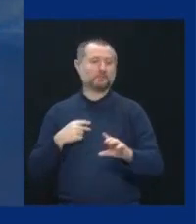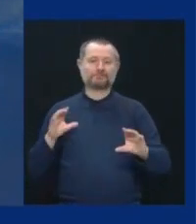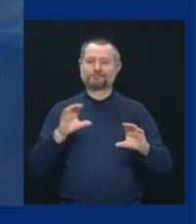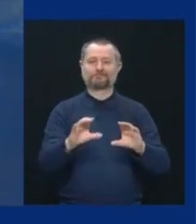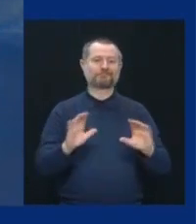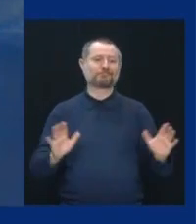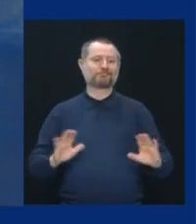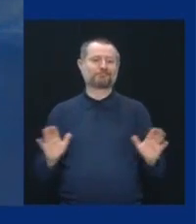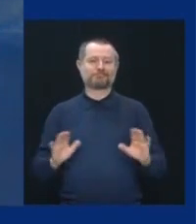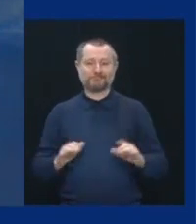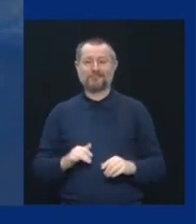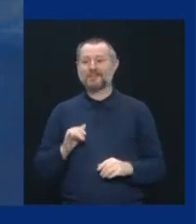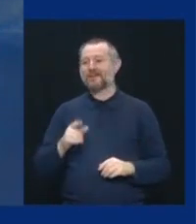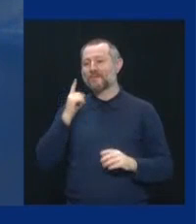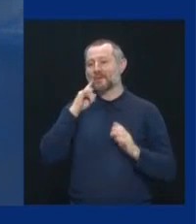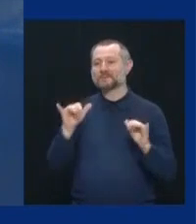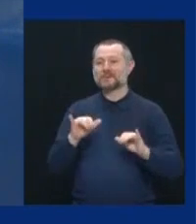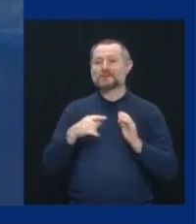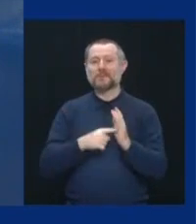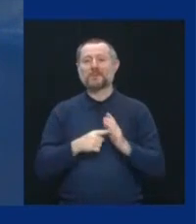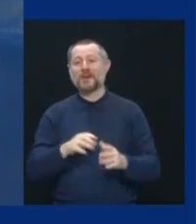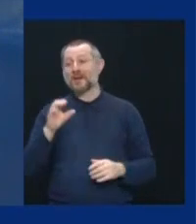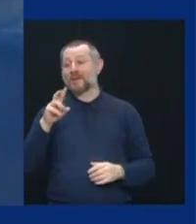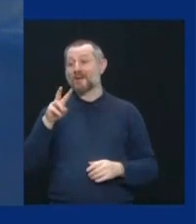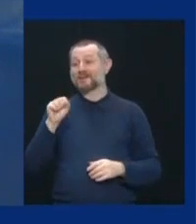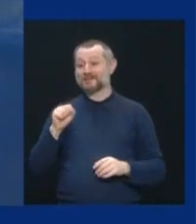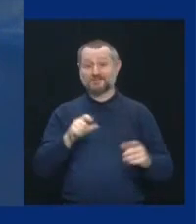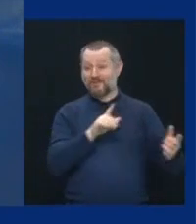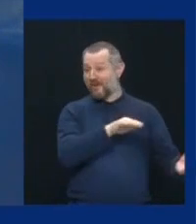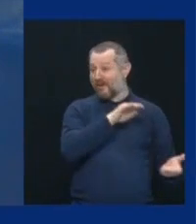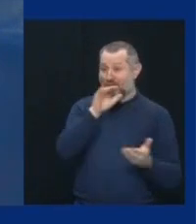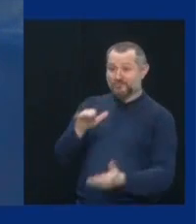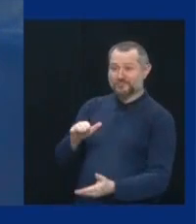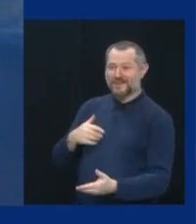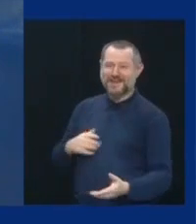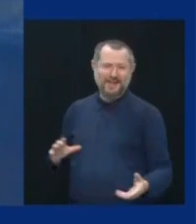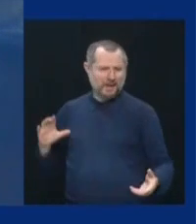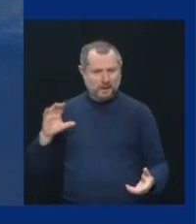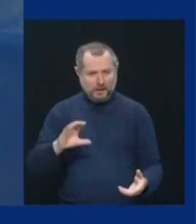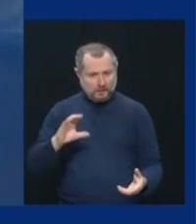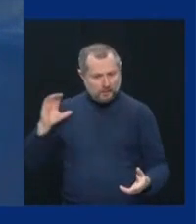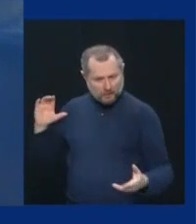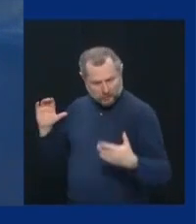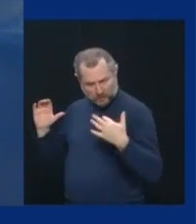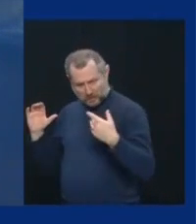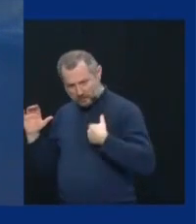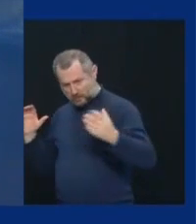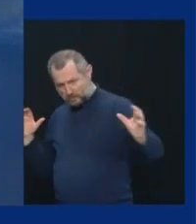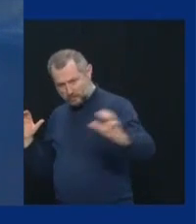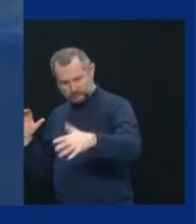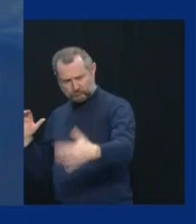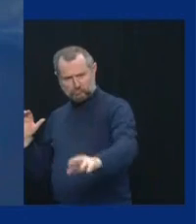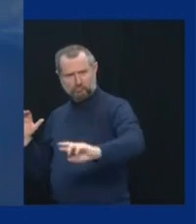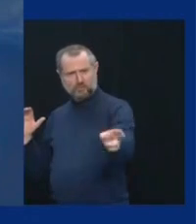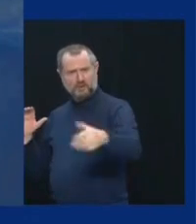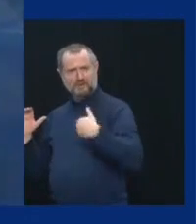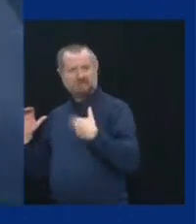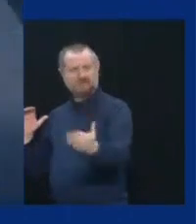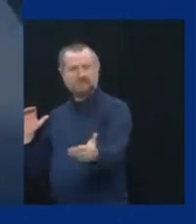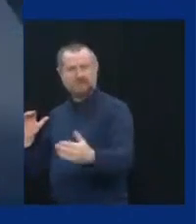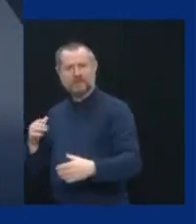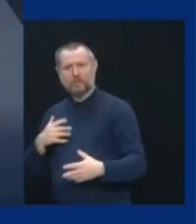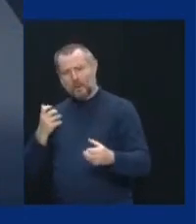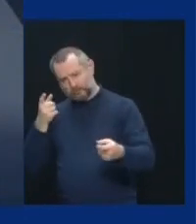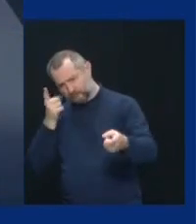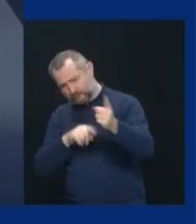sending to CVS, then I wouldn't send to CVS. So we're asking for coordination with the